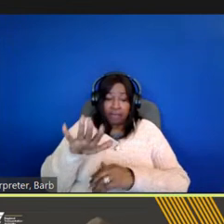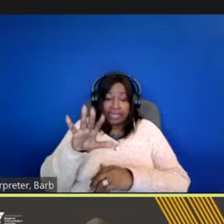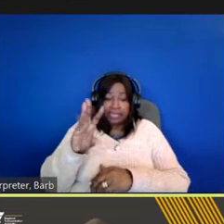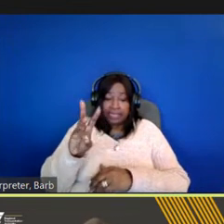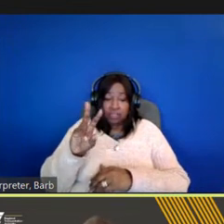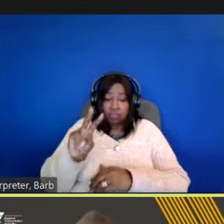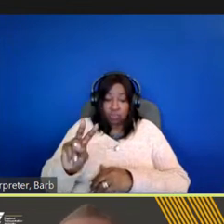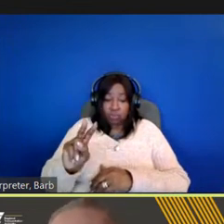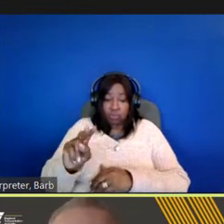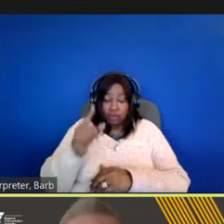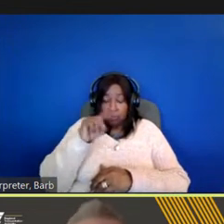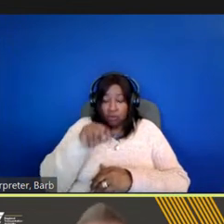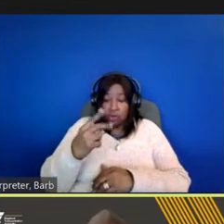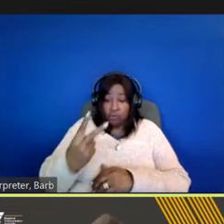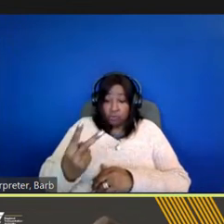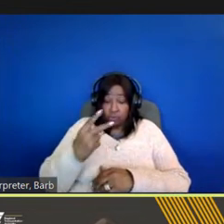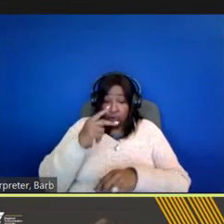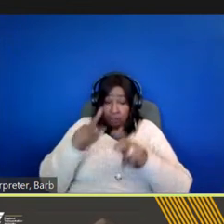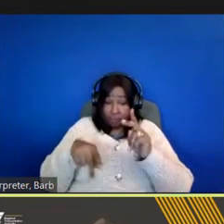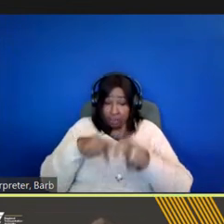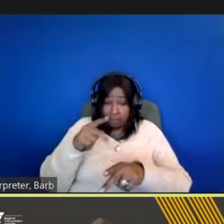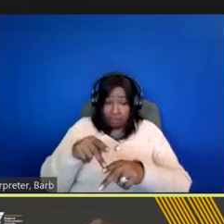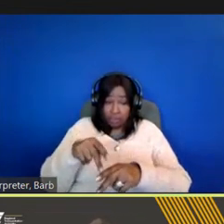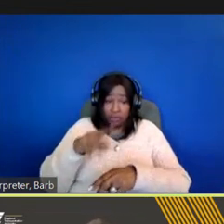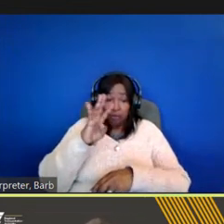$33,562. For a two-person household, it's